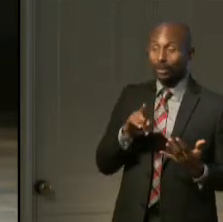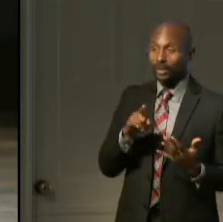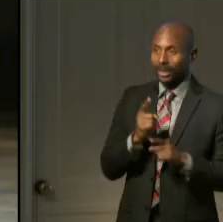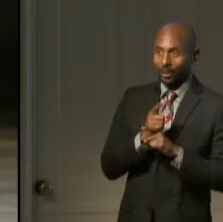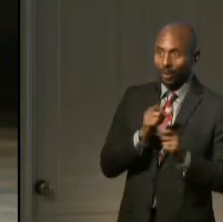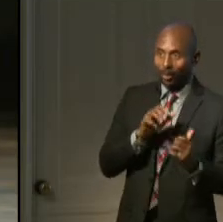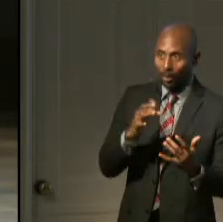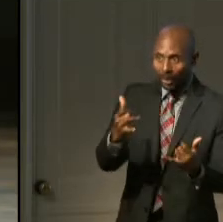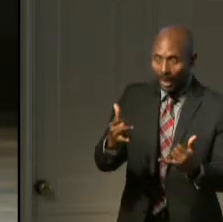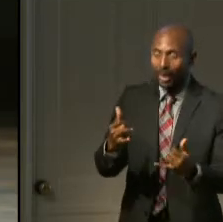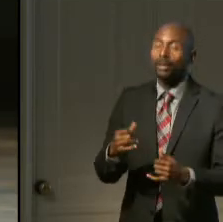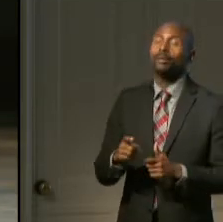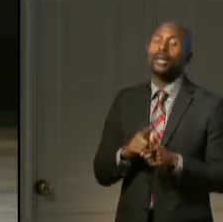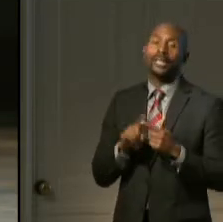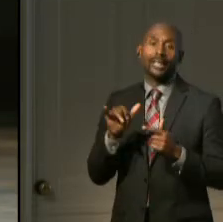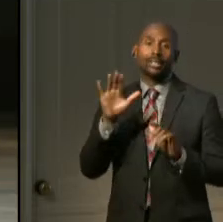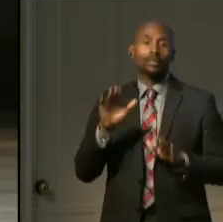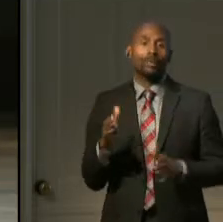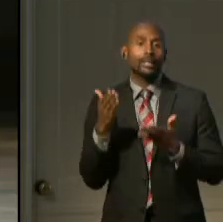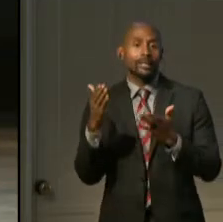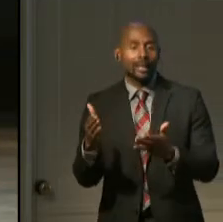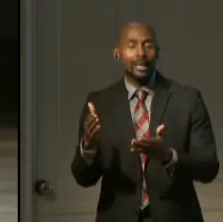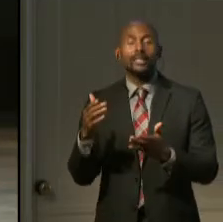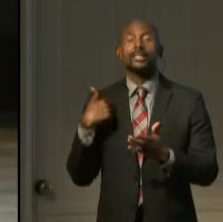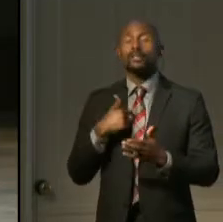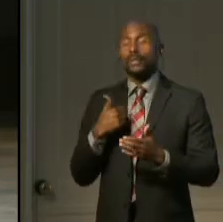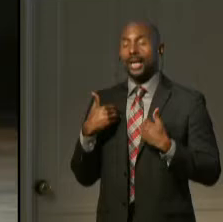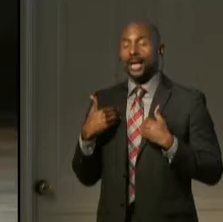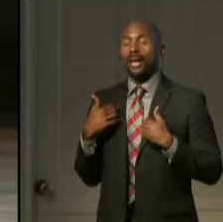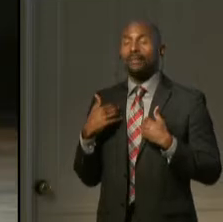suggestion, that when we feel that we have that, to try to get it out there. Thanks.